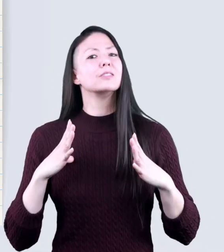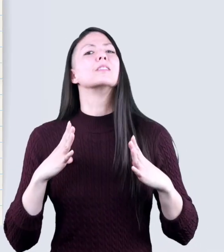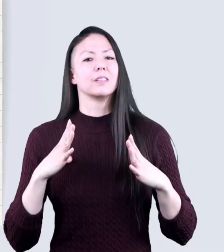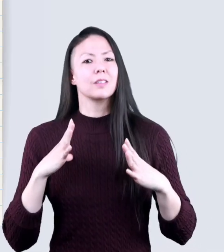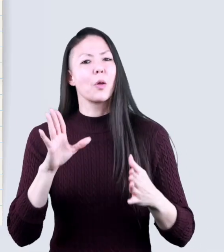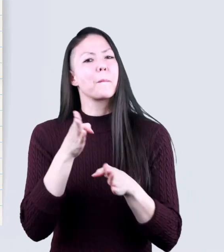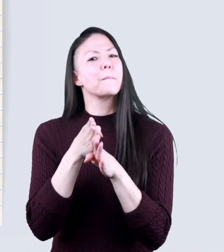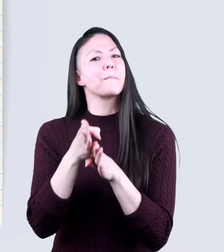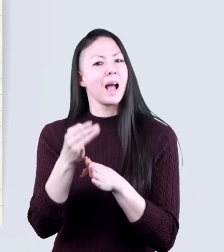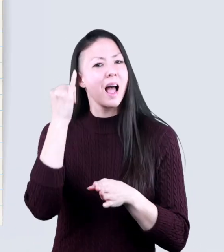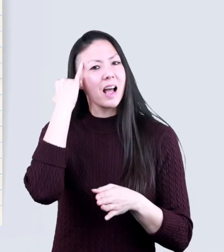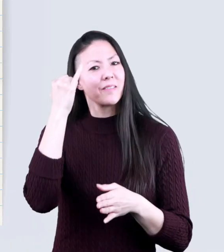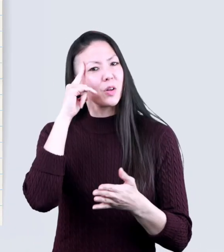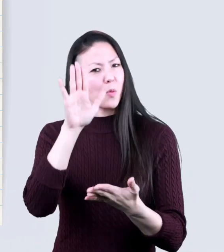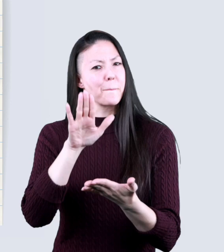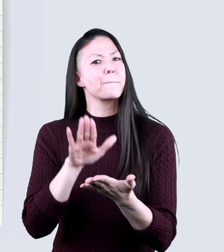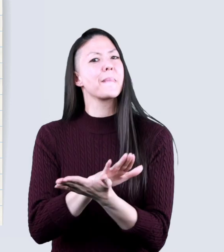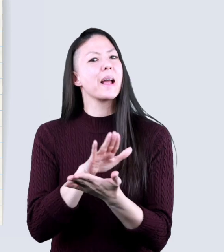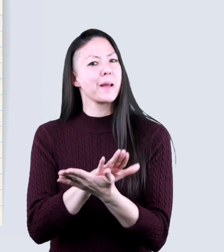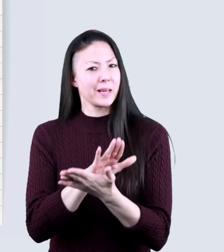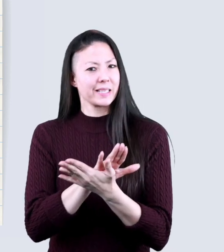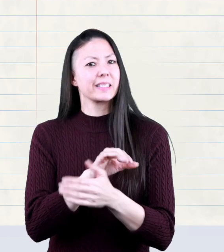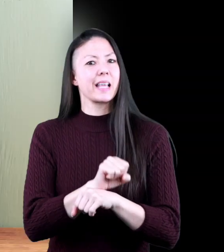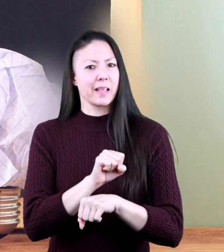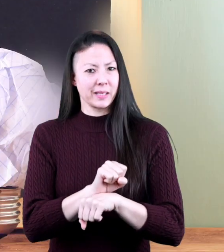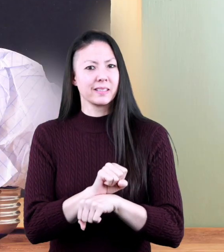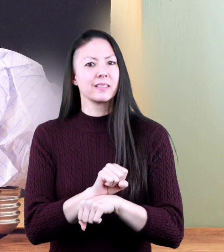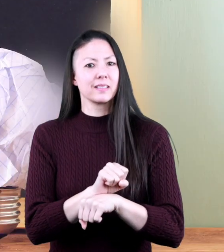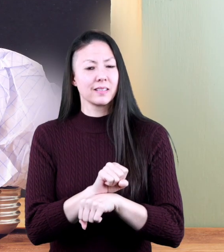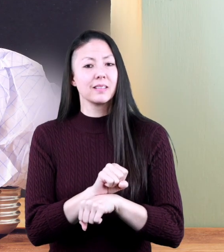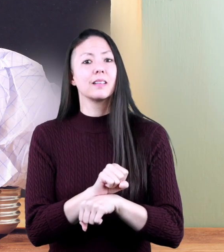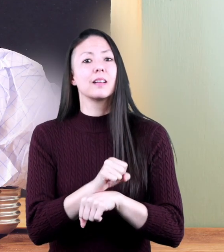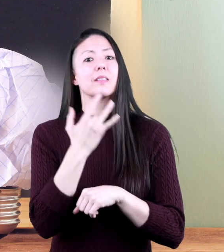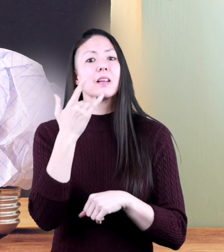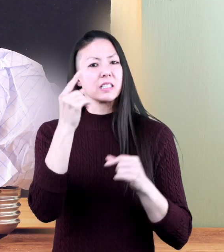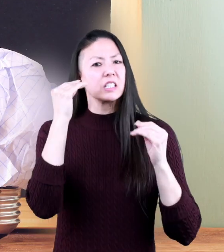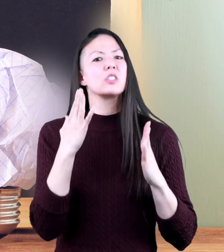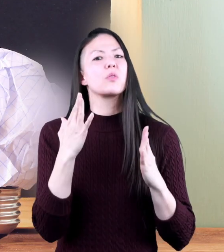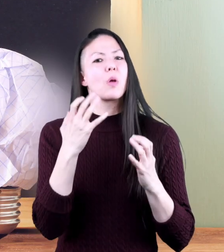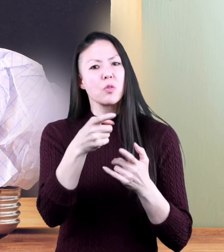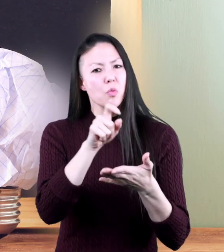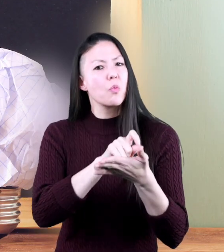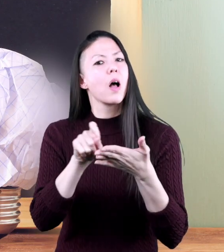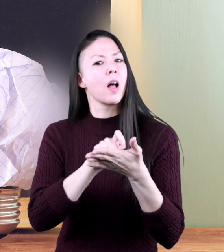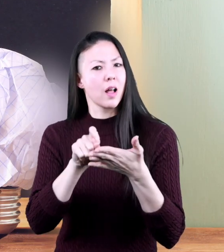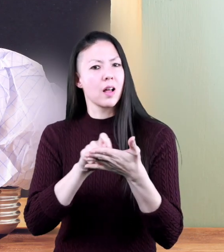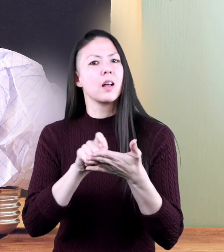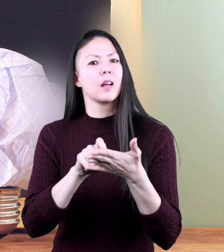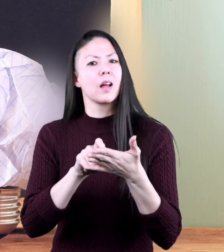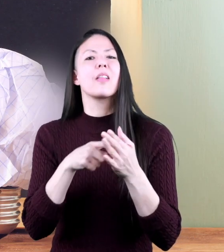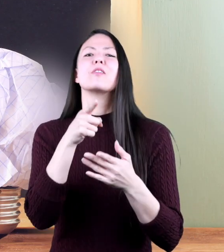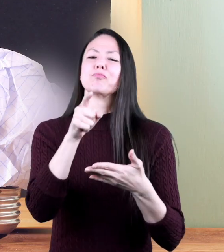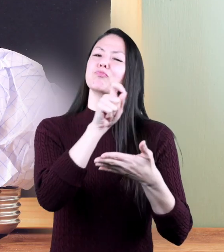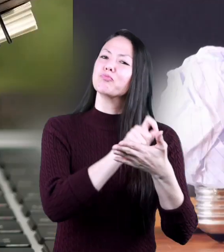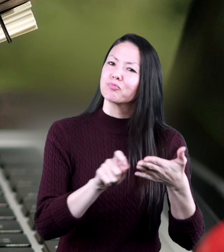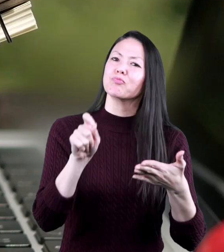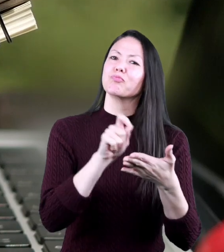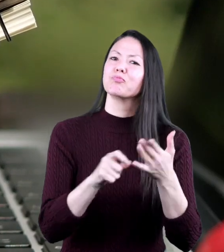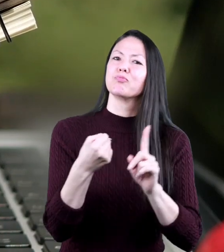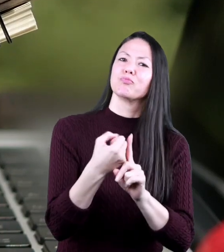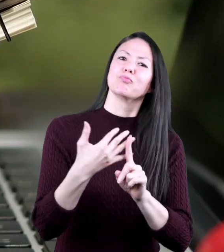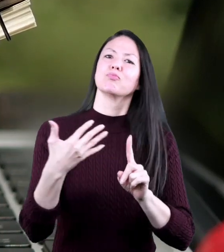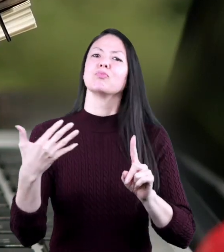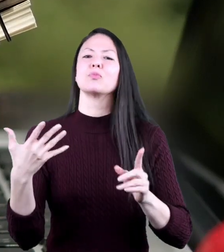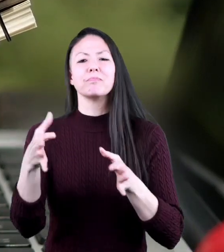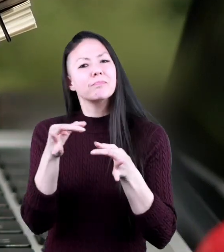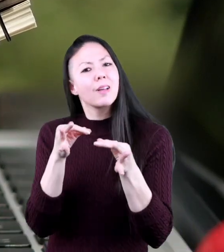summer vacation would be the main idea of your paper because it's the main topic or idea your teacher wants you to write about. Then,